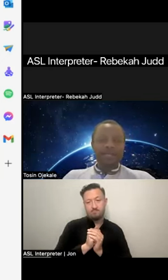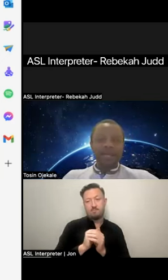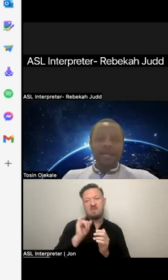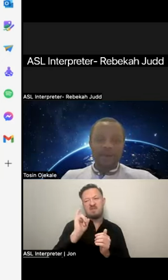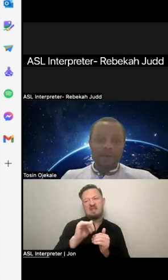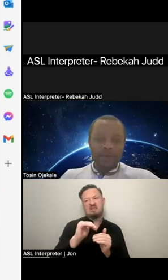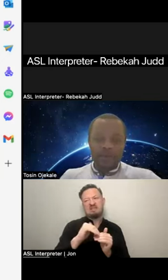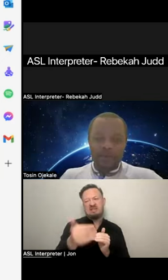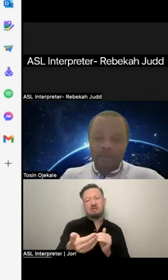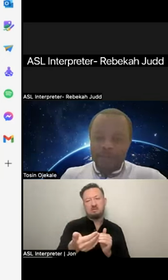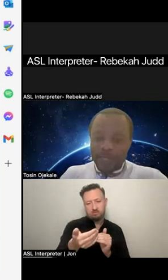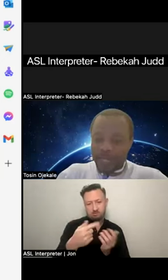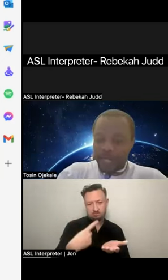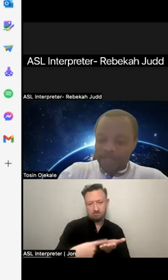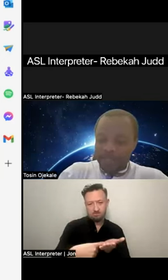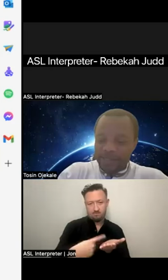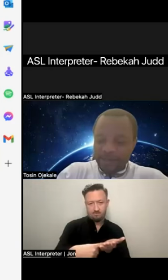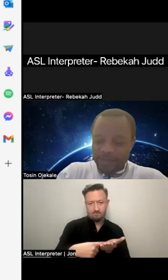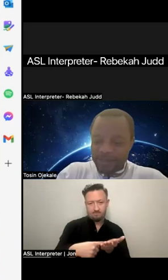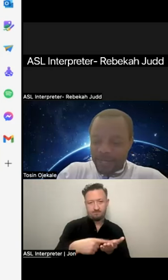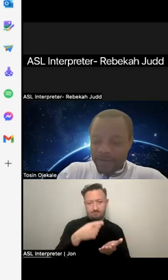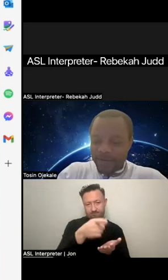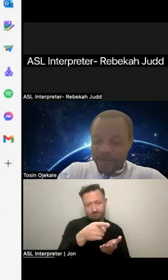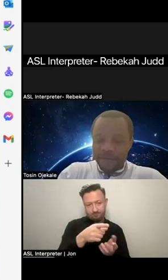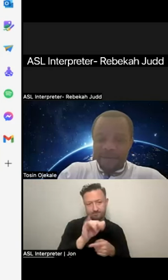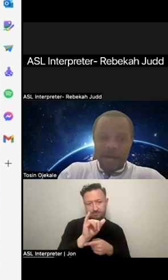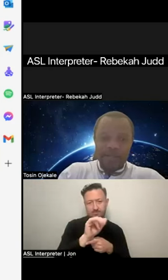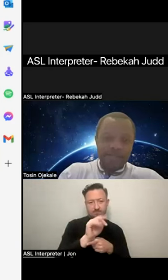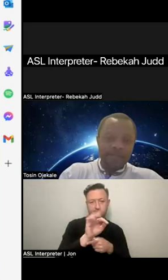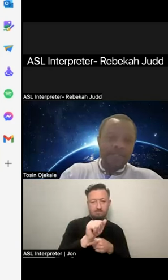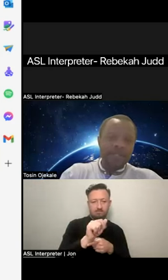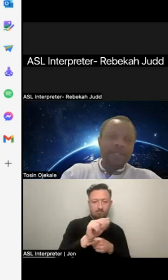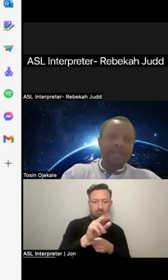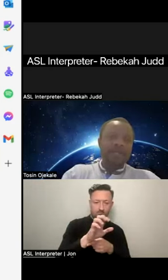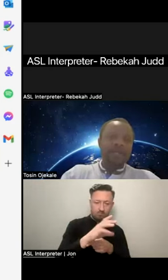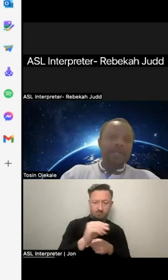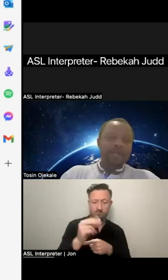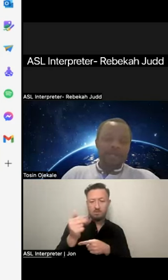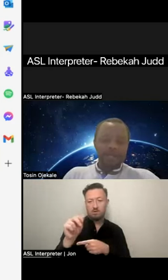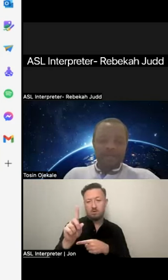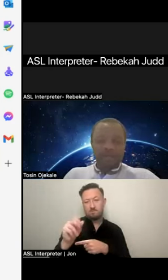next topic we'll be looking at under fire safety.